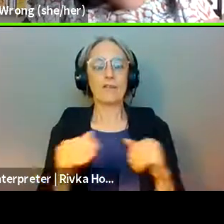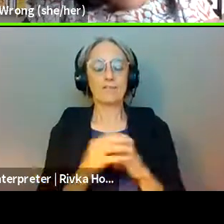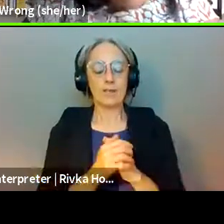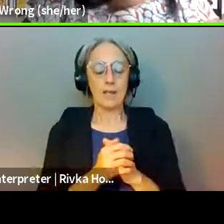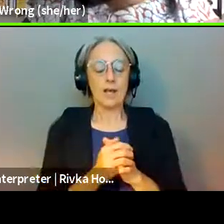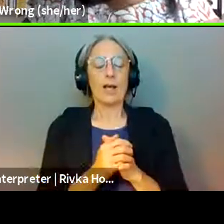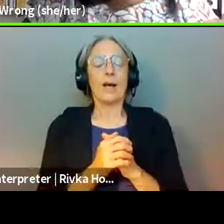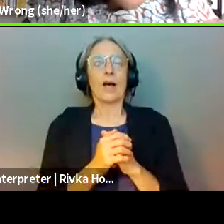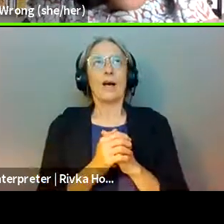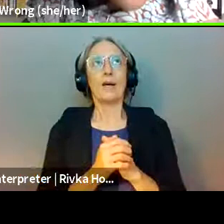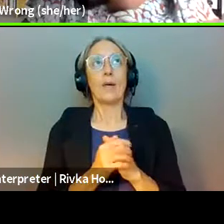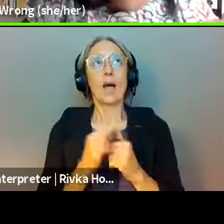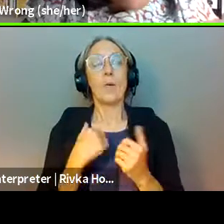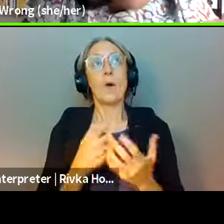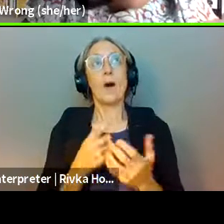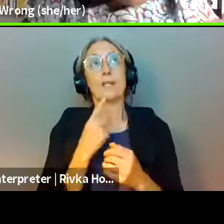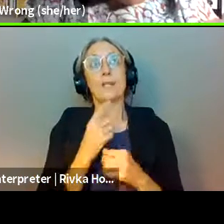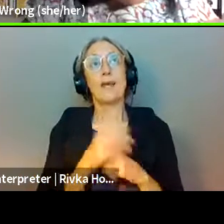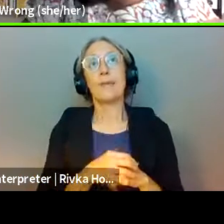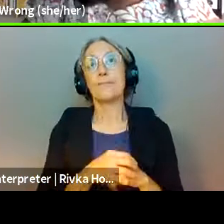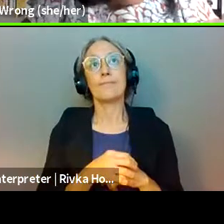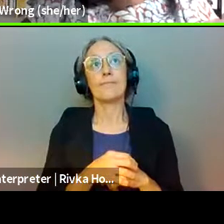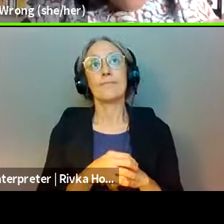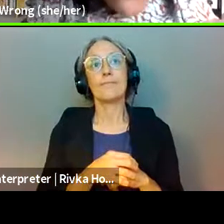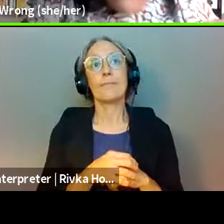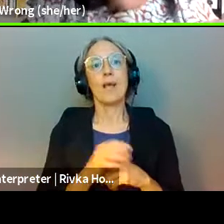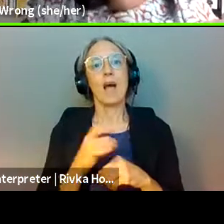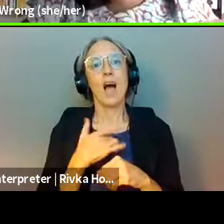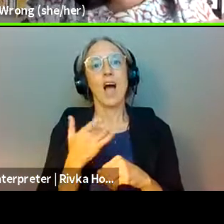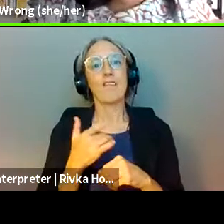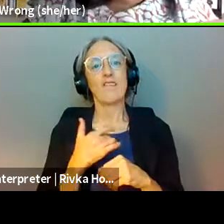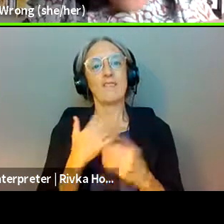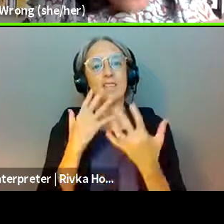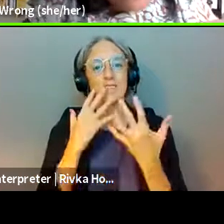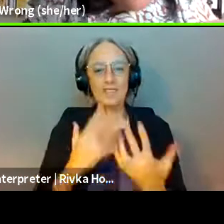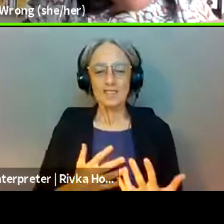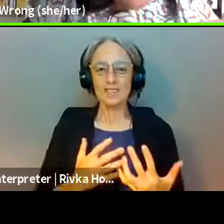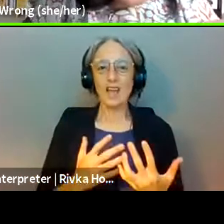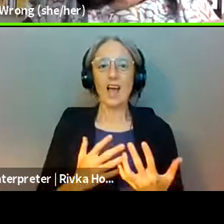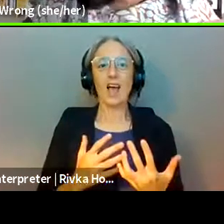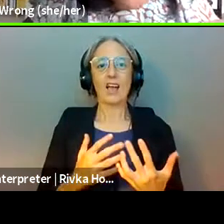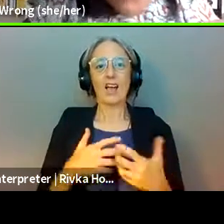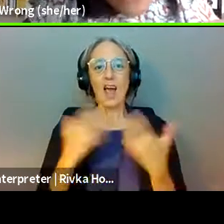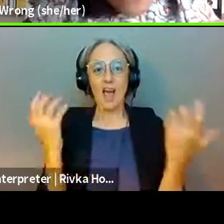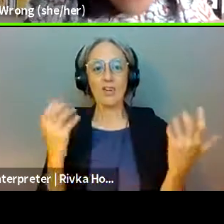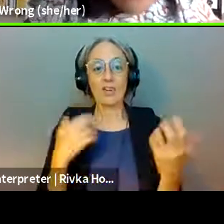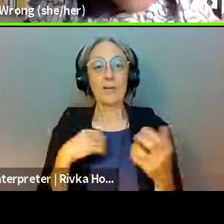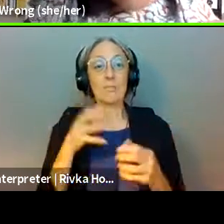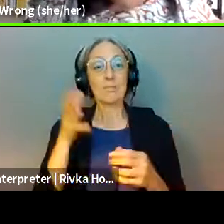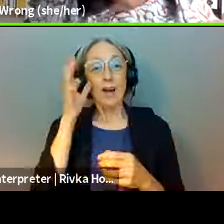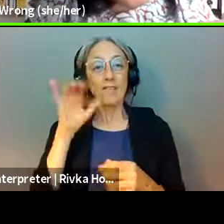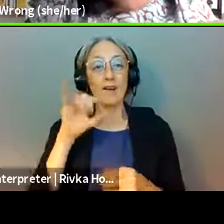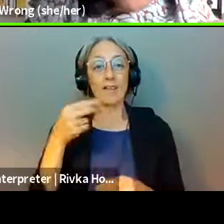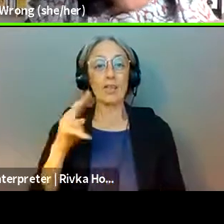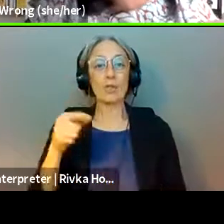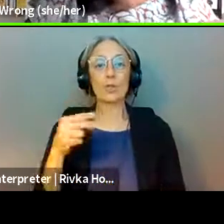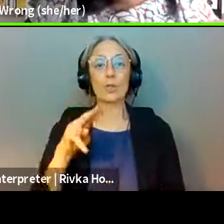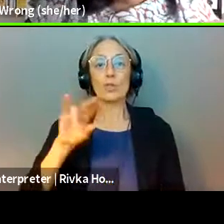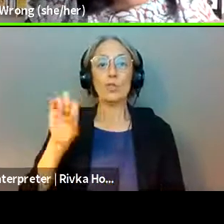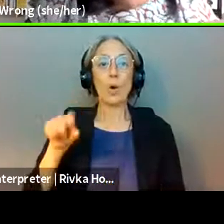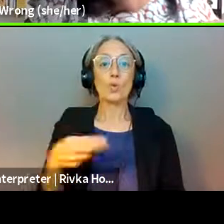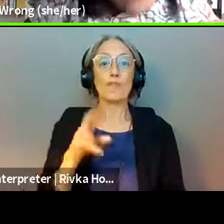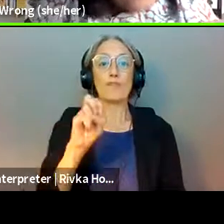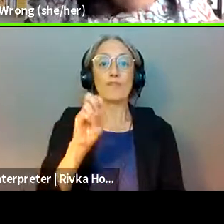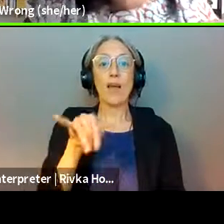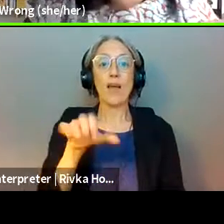it saddens and angers me that my father, Hugh Joseph Reyes, who served his country in World War II, who